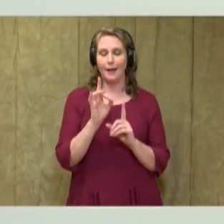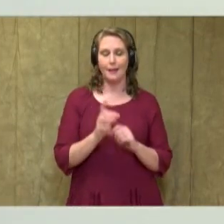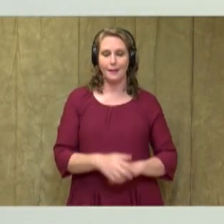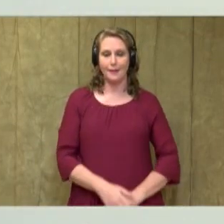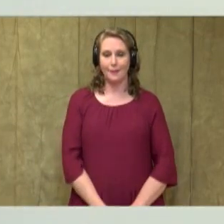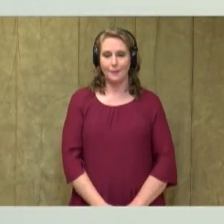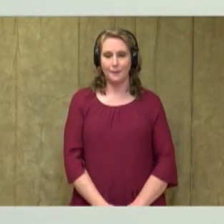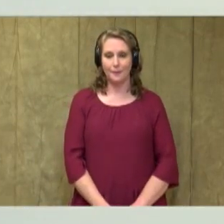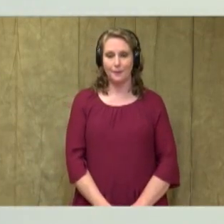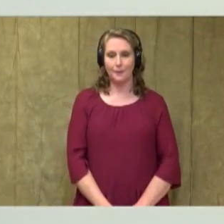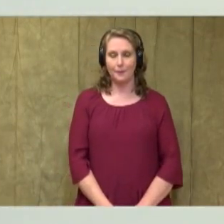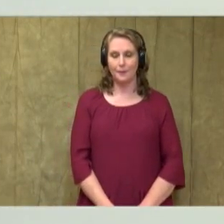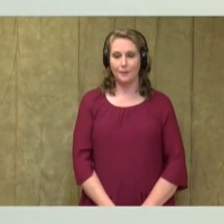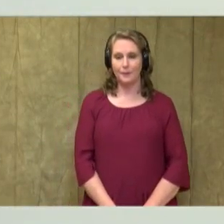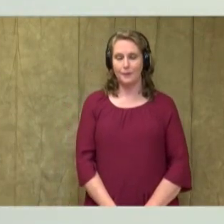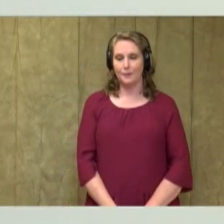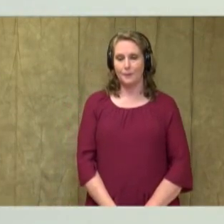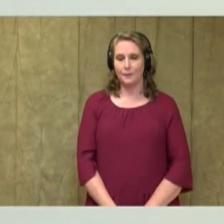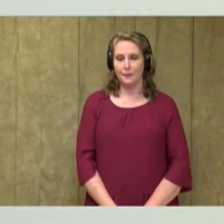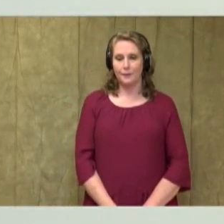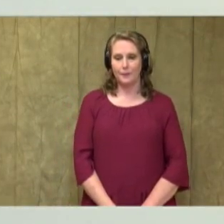1, 2,